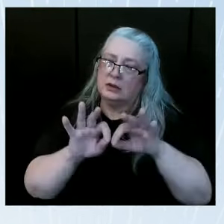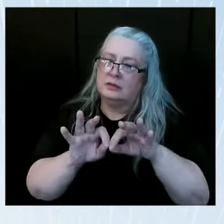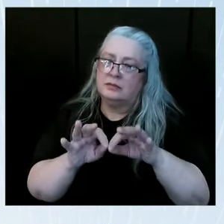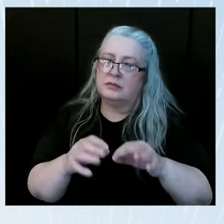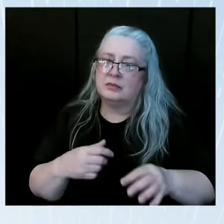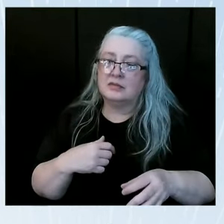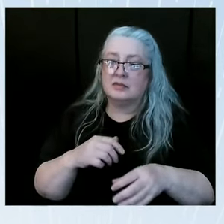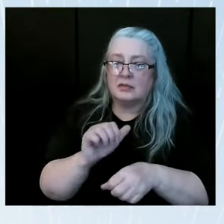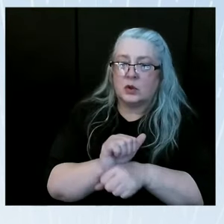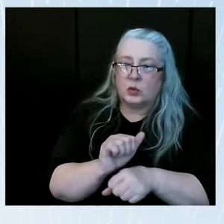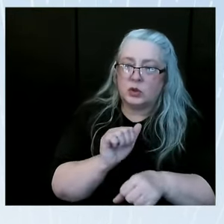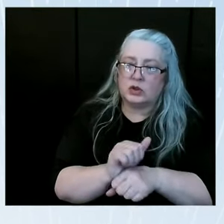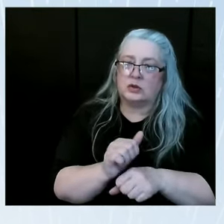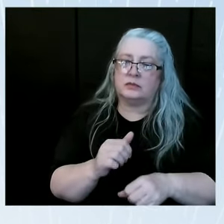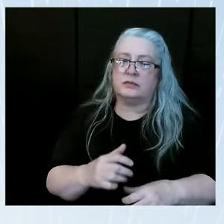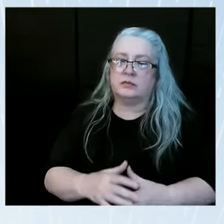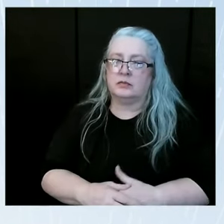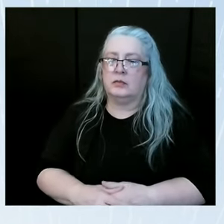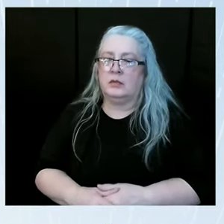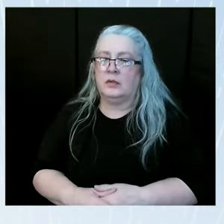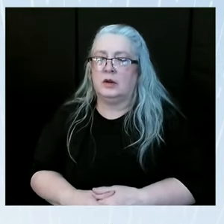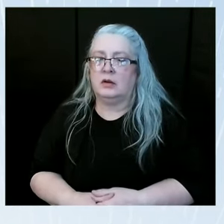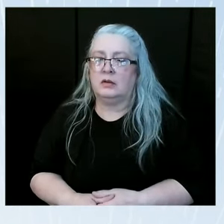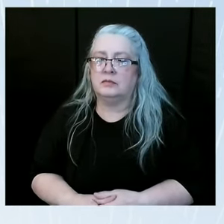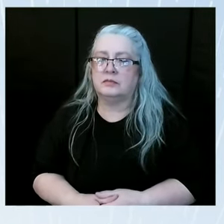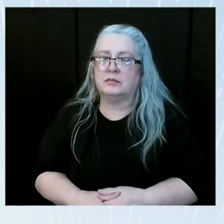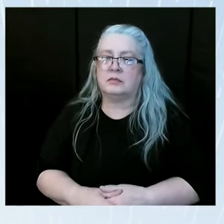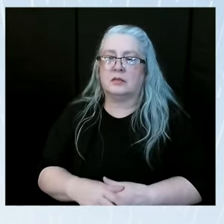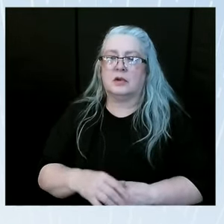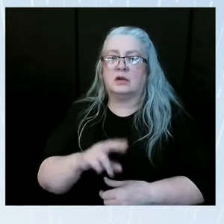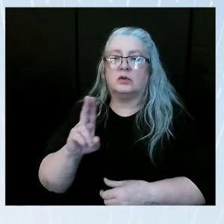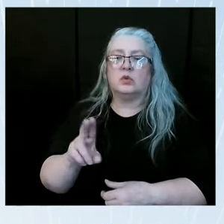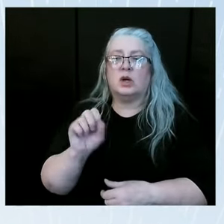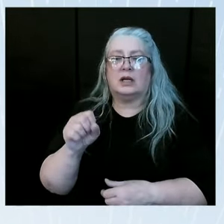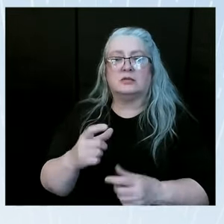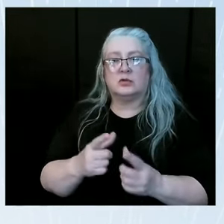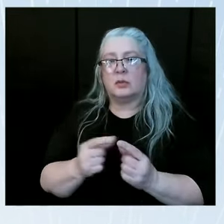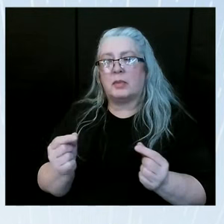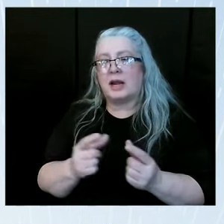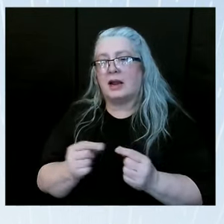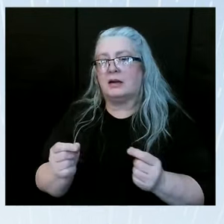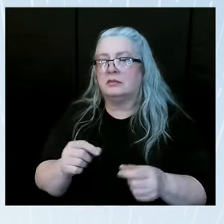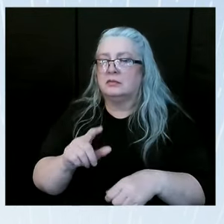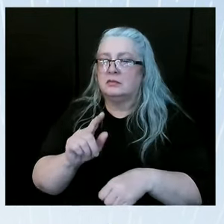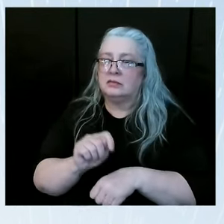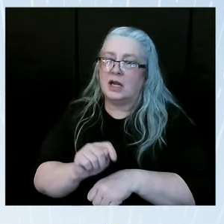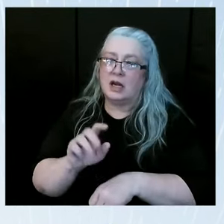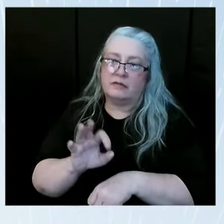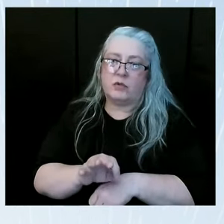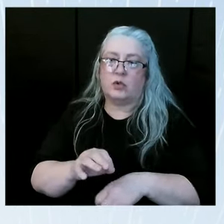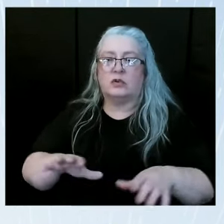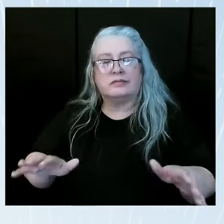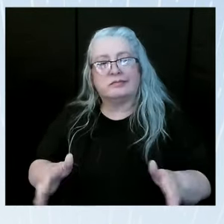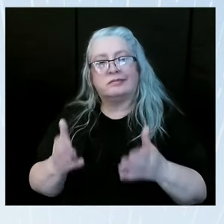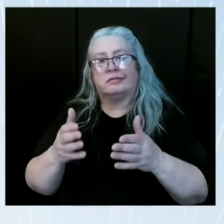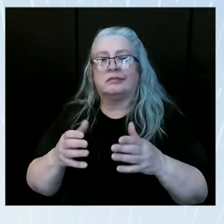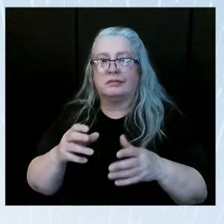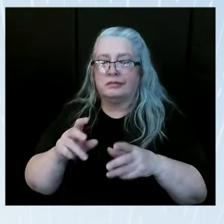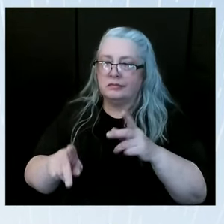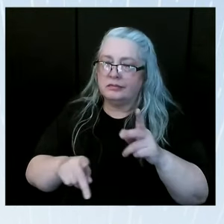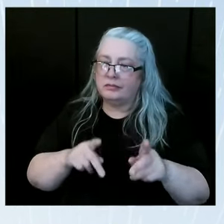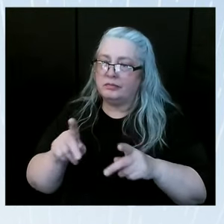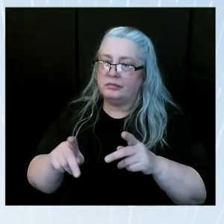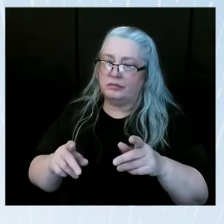establishing the US-Japan Task Force to promote human rights and international labor standards and supply chains under the US-Japan